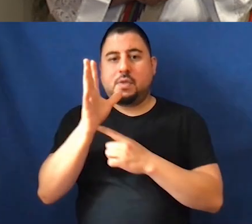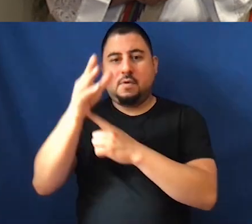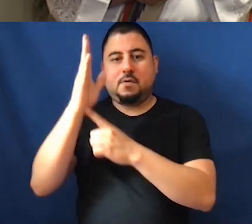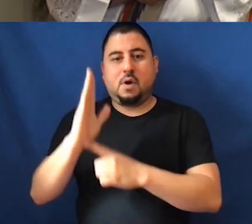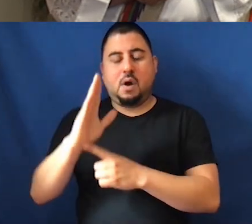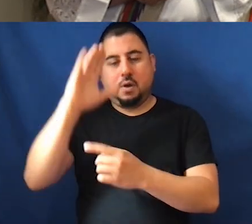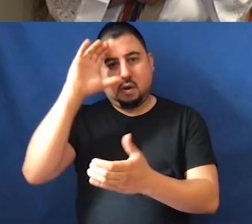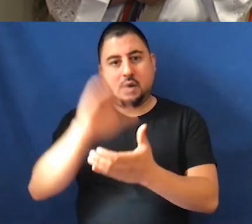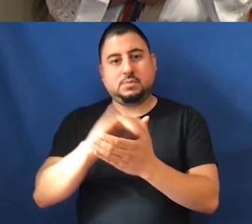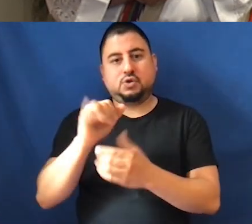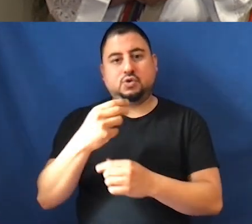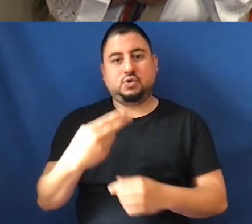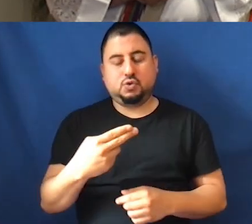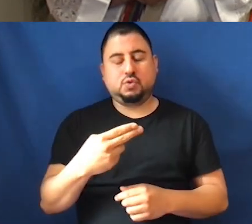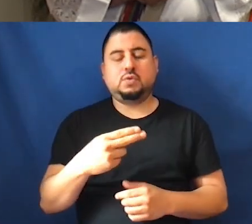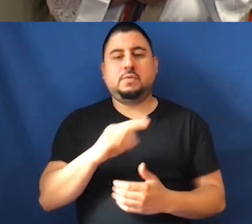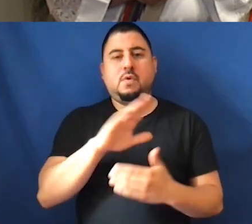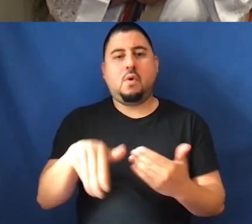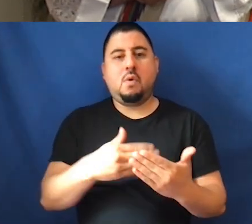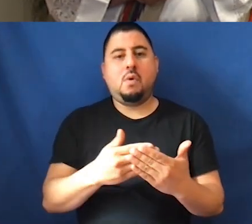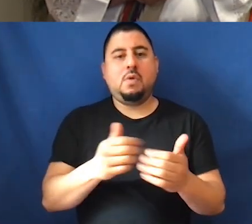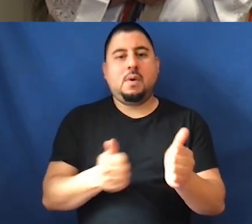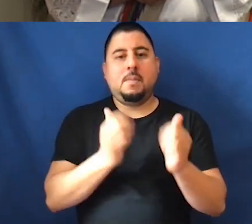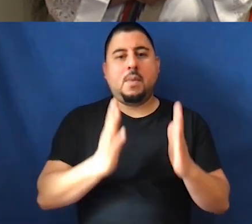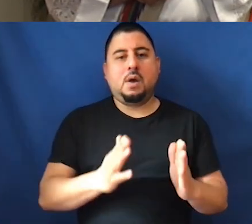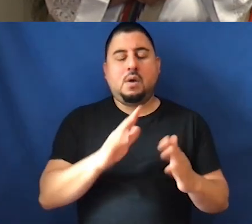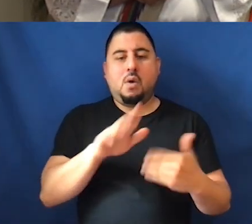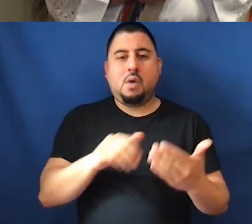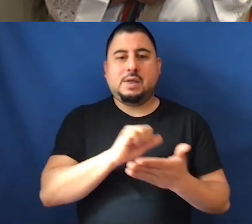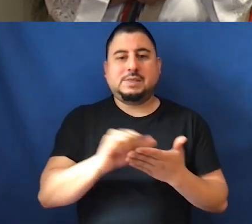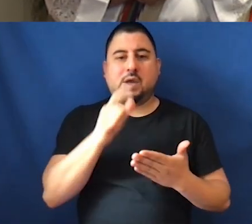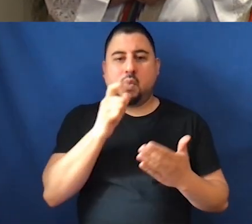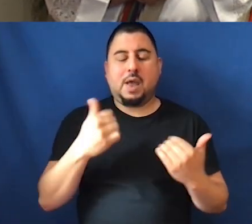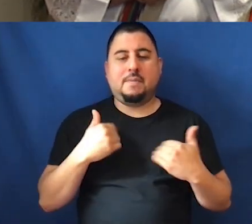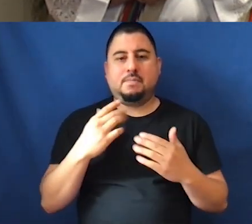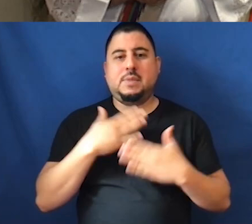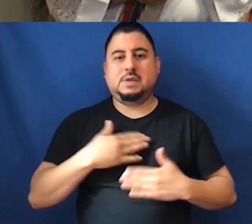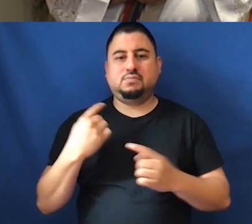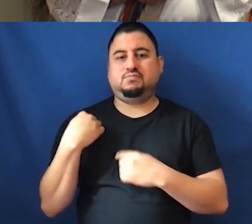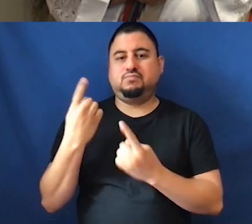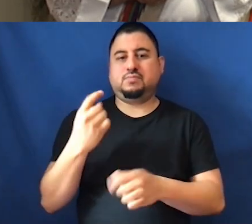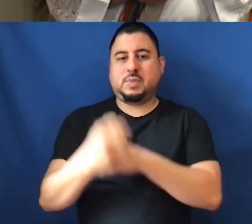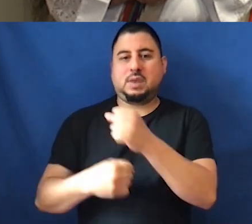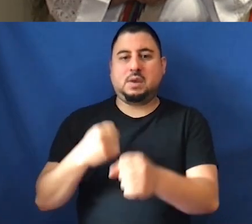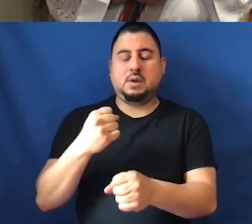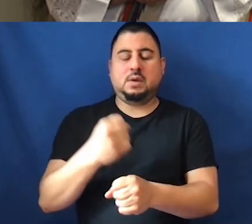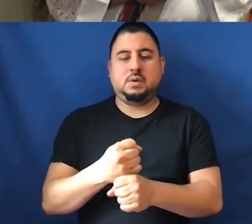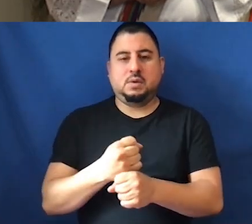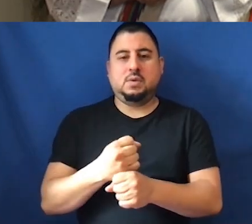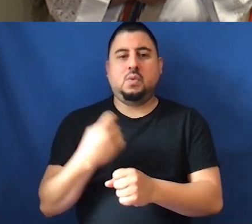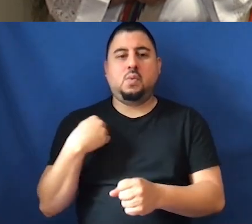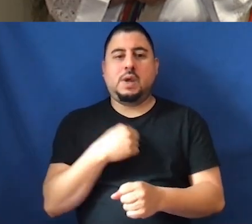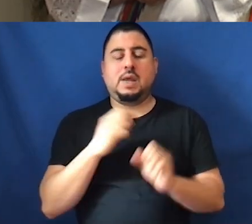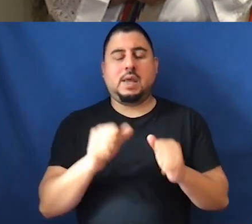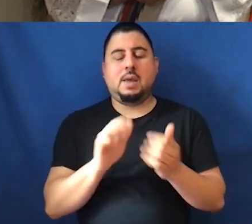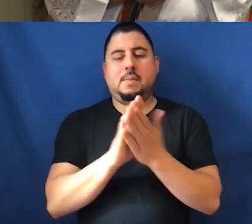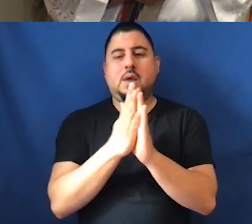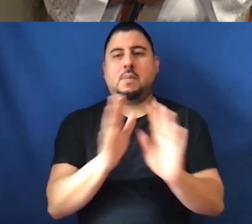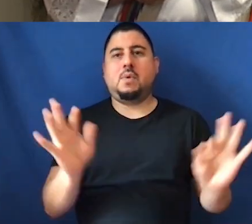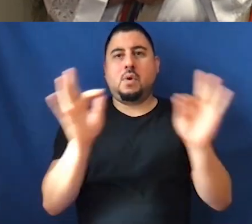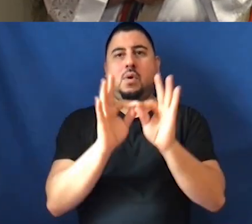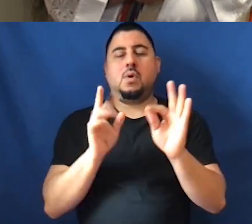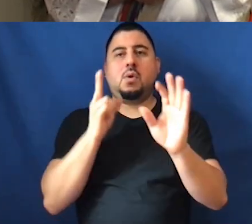with Blessed Joseph, her spouse, with the blessed apostles and all the saints who have pleased you throughout the ages, we may merit